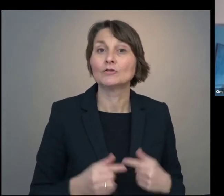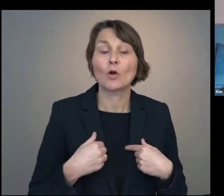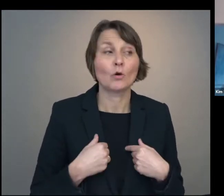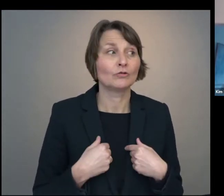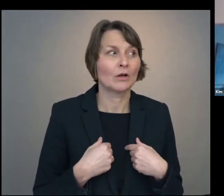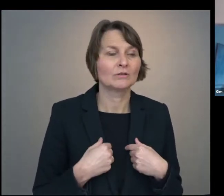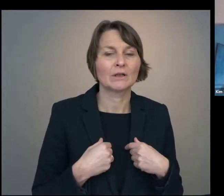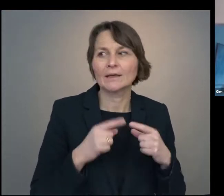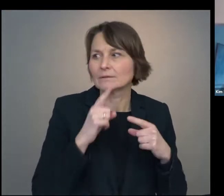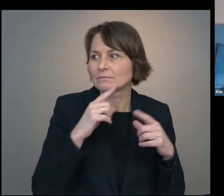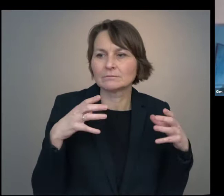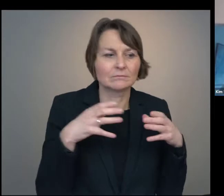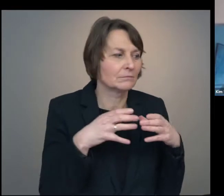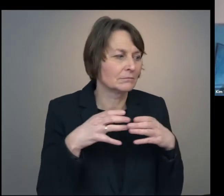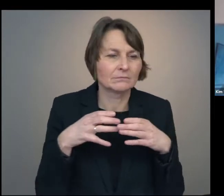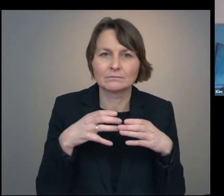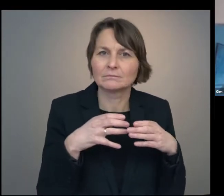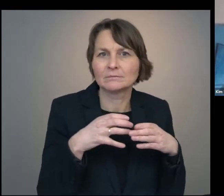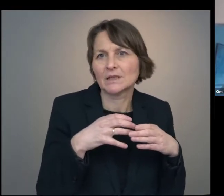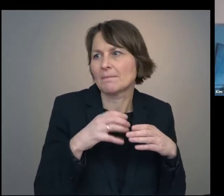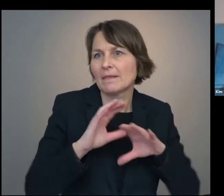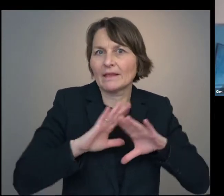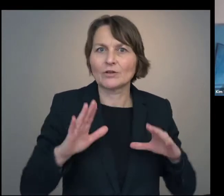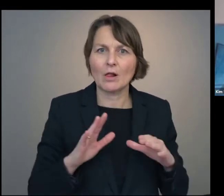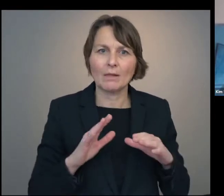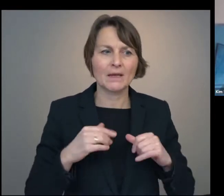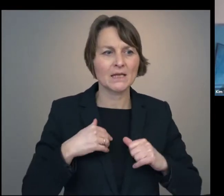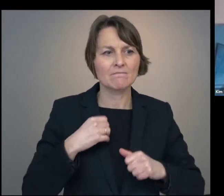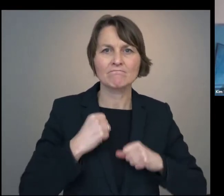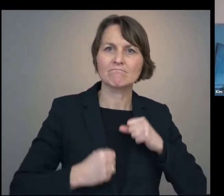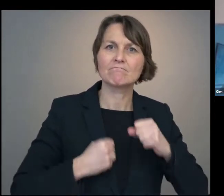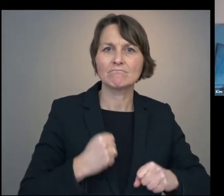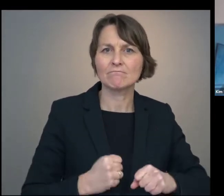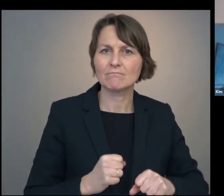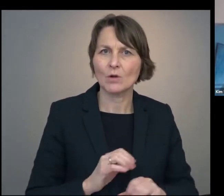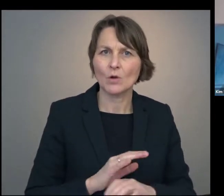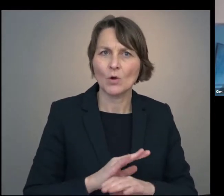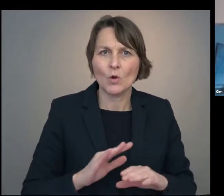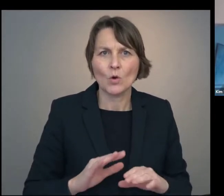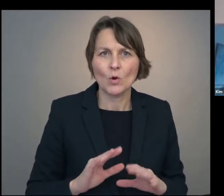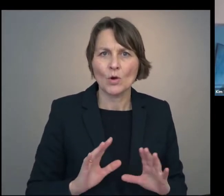in a vacuum. It's not me getting an epiphany of